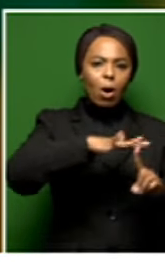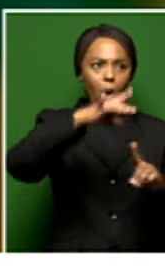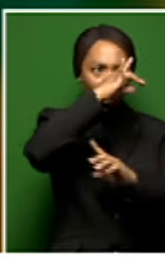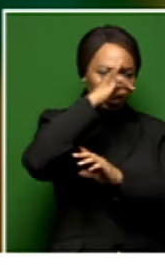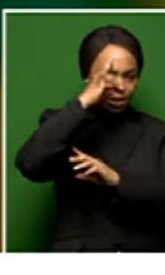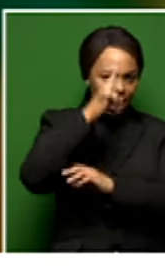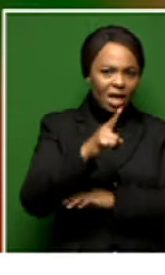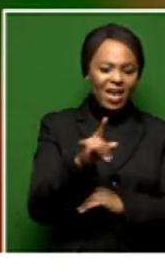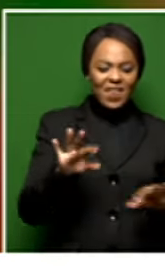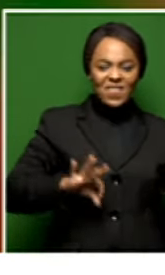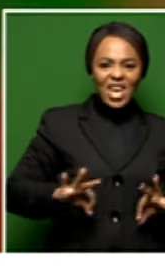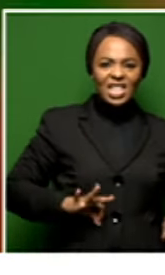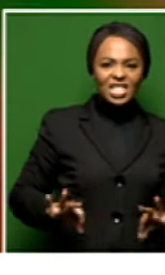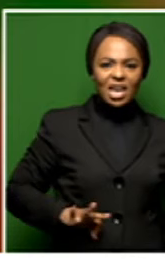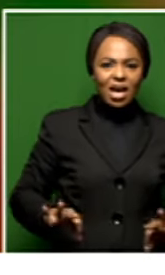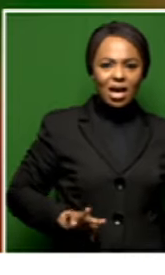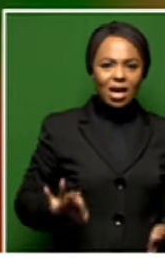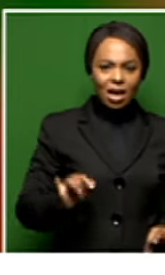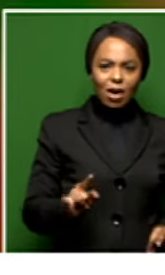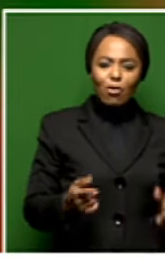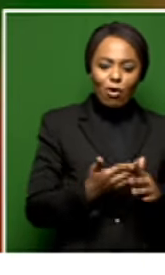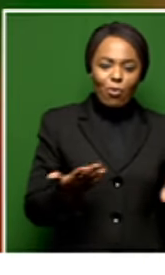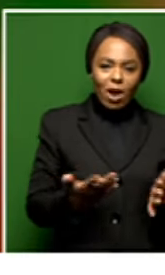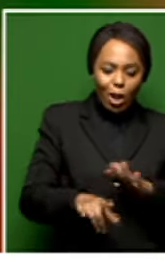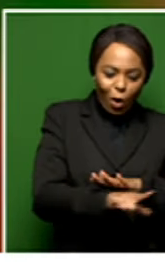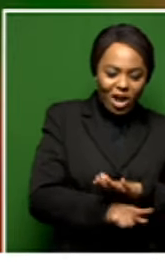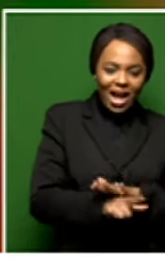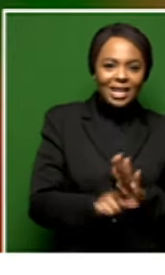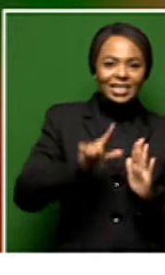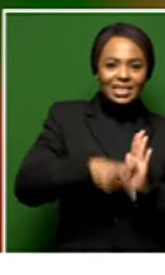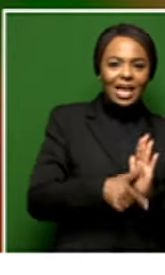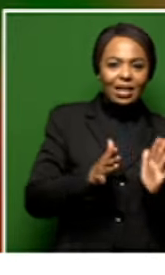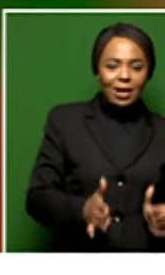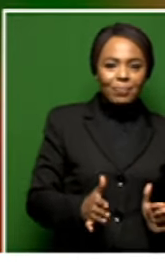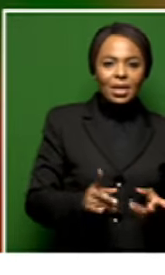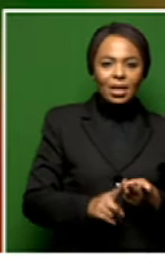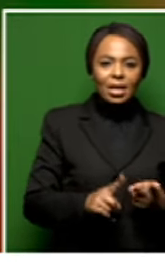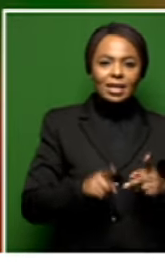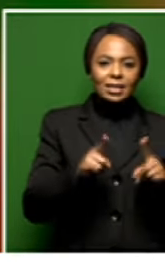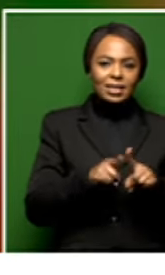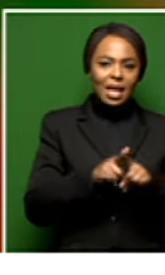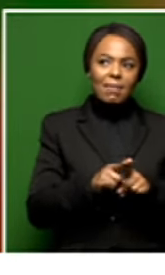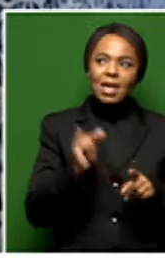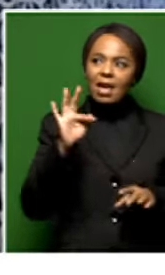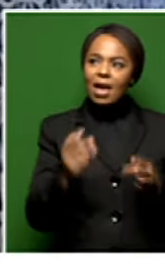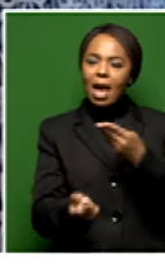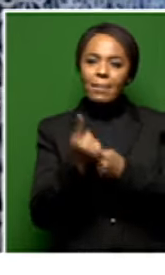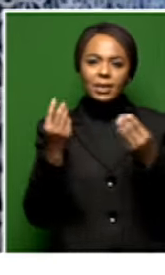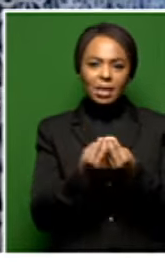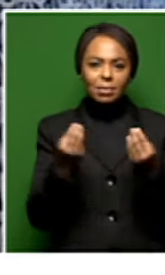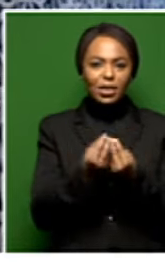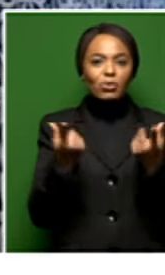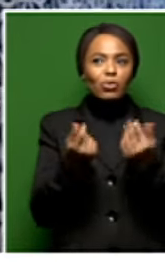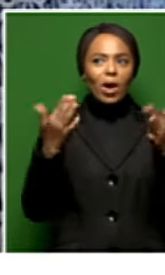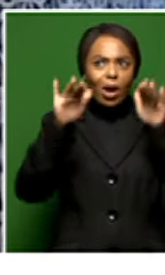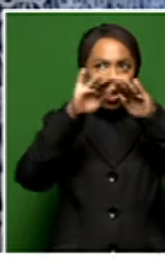local designers. You know, they have this program where they do rooftop events, and it's quite different, you